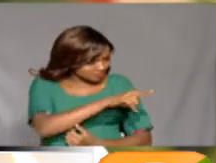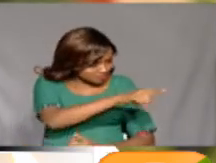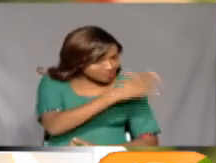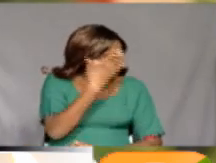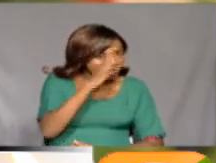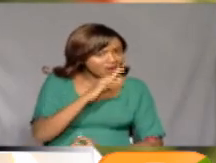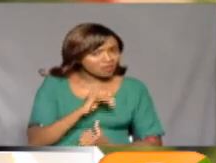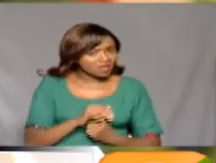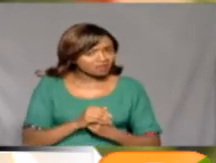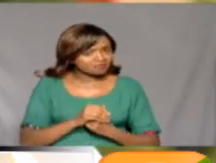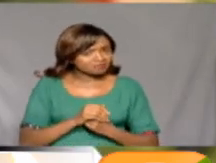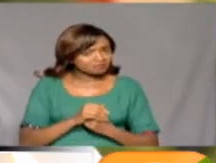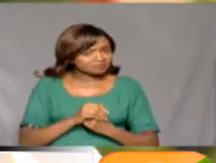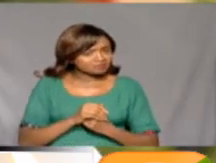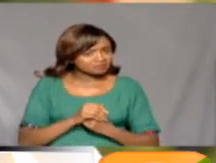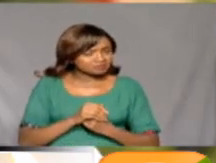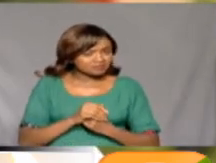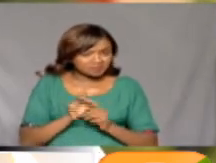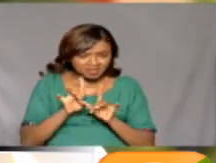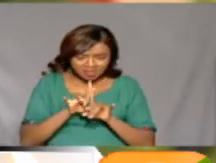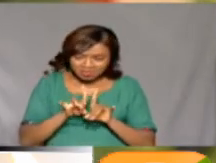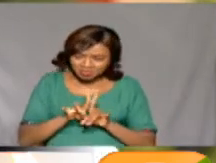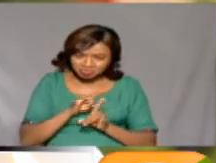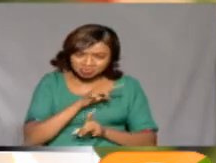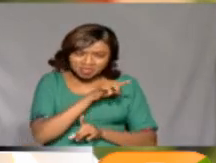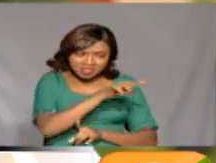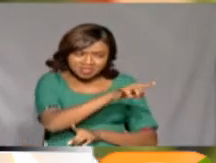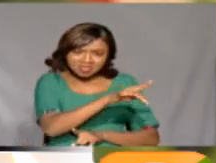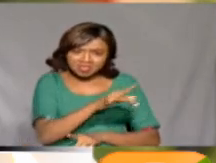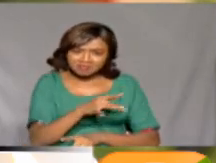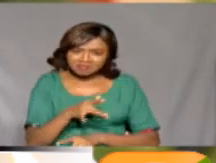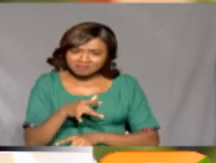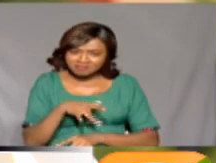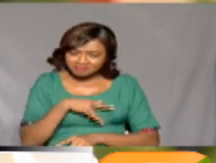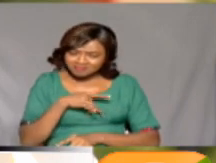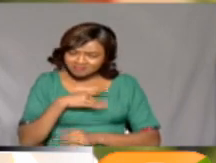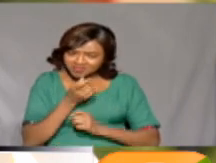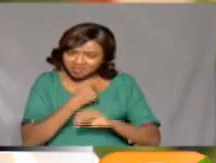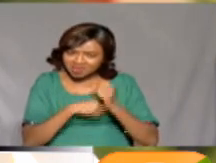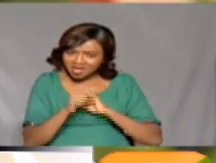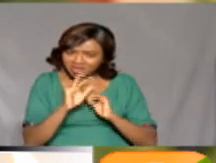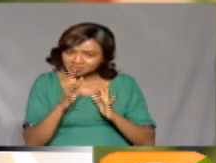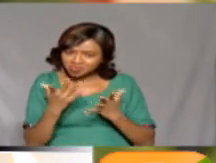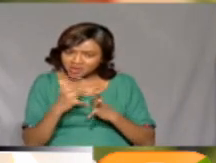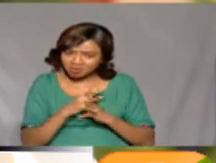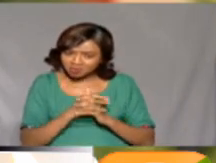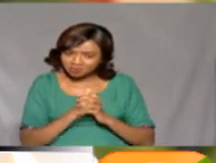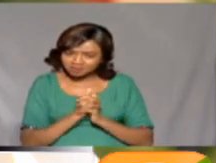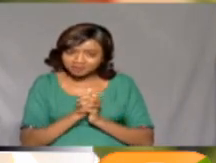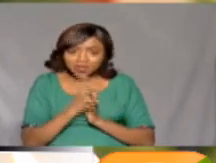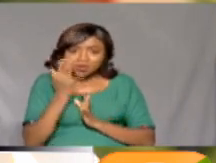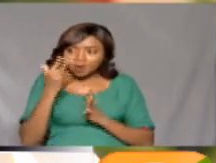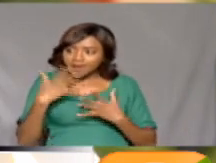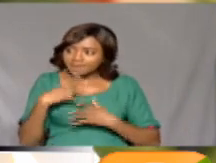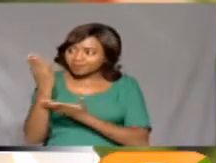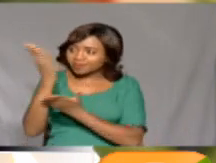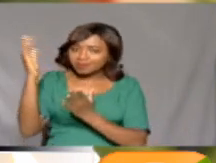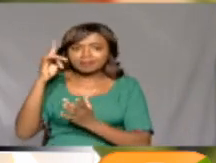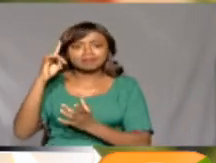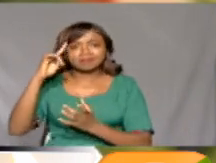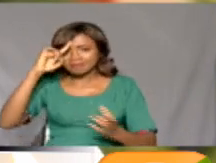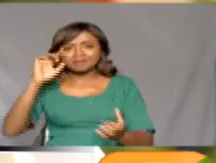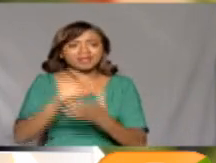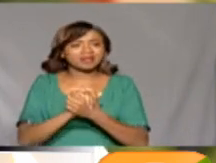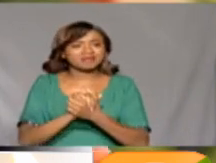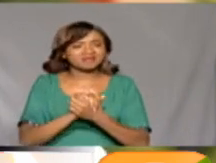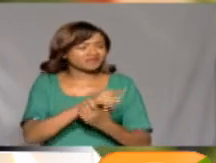And at what point is he going to do something about it? Because somehow people believed. What did he want Moi